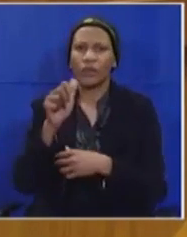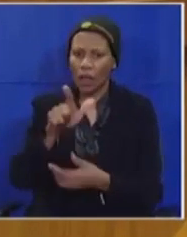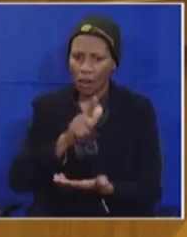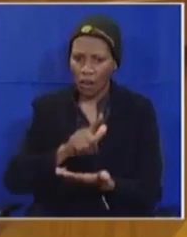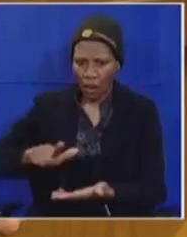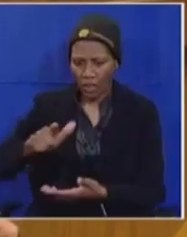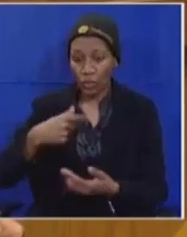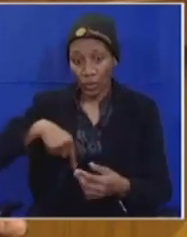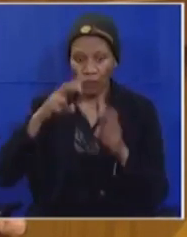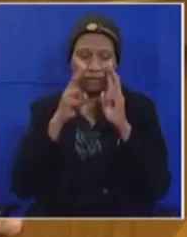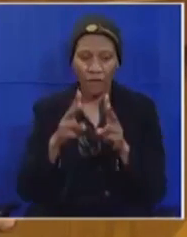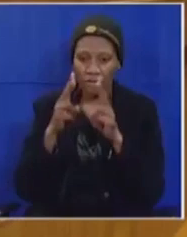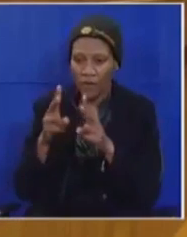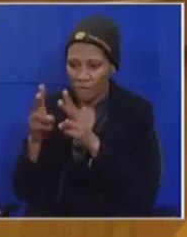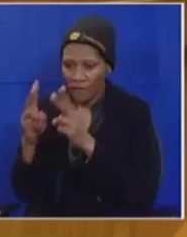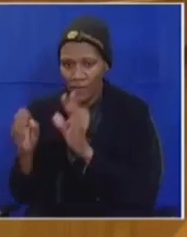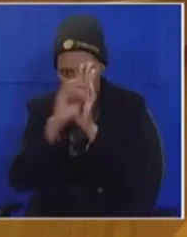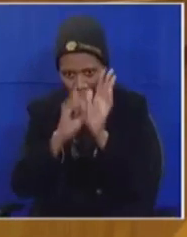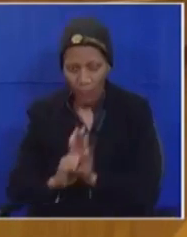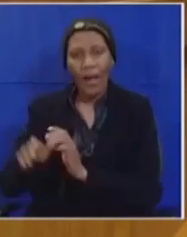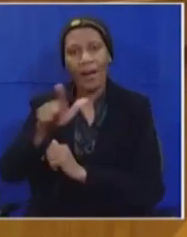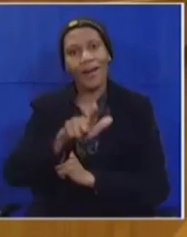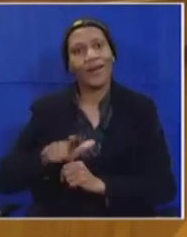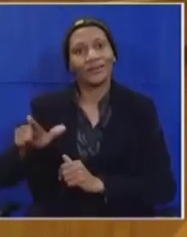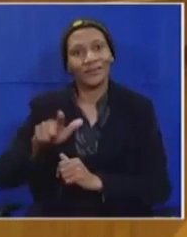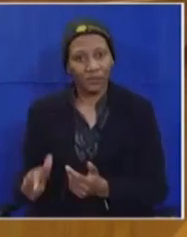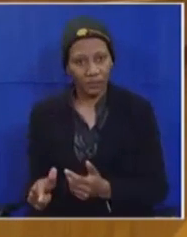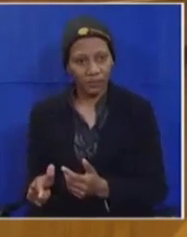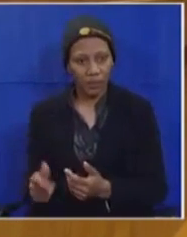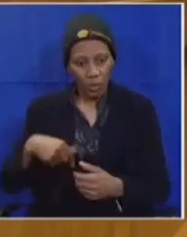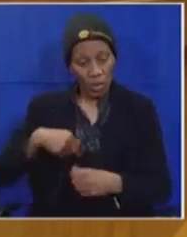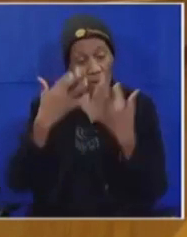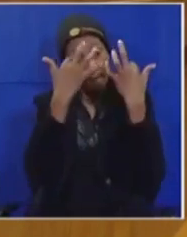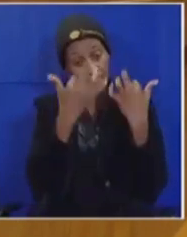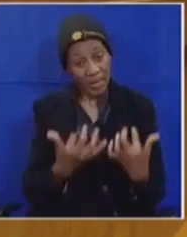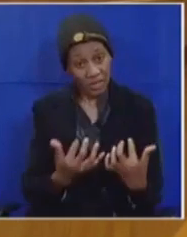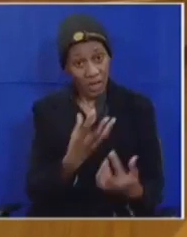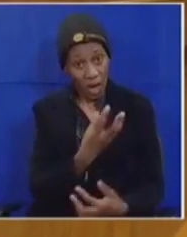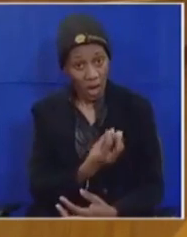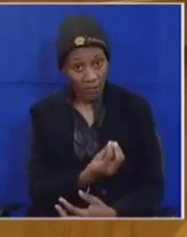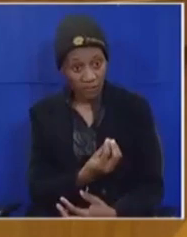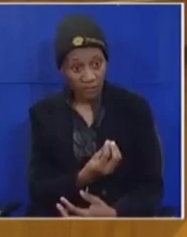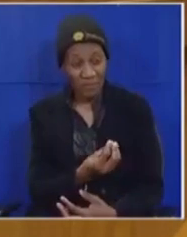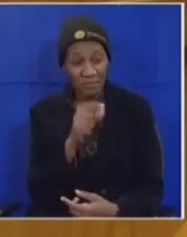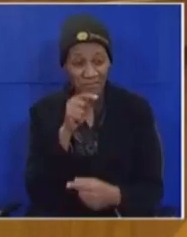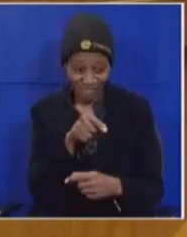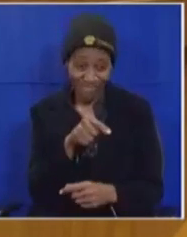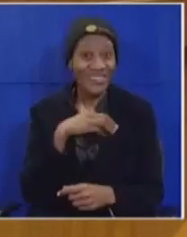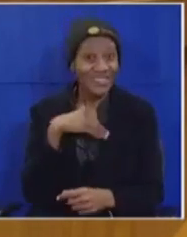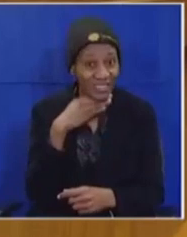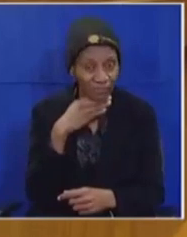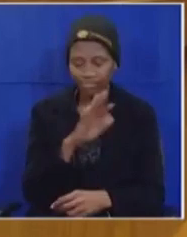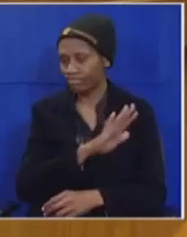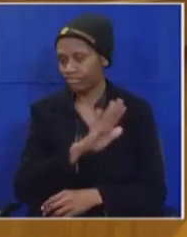breadth of the country, buying up land. And the budget that we had was never going to be enough.